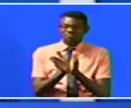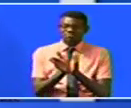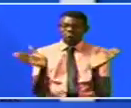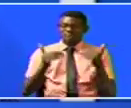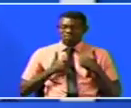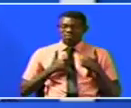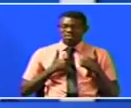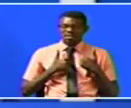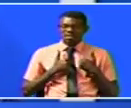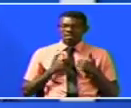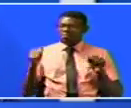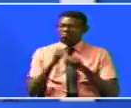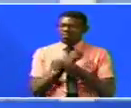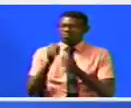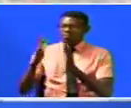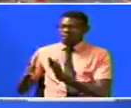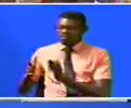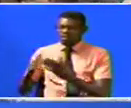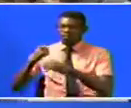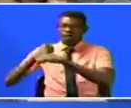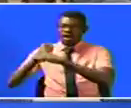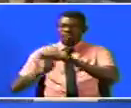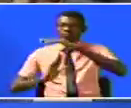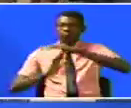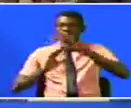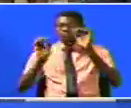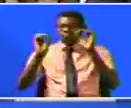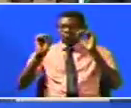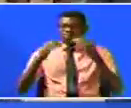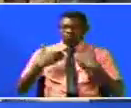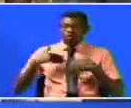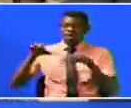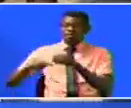They cannot be acting Auditor General. Holders of this office